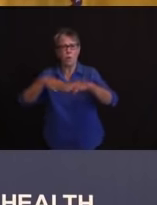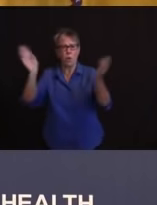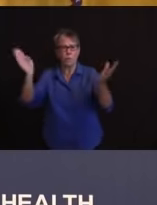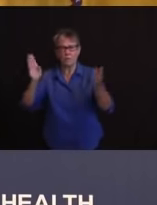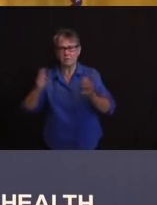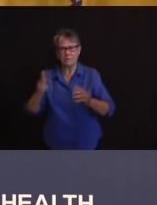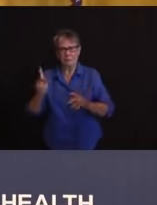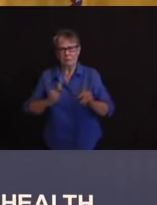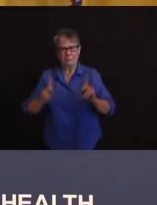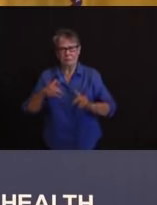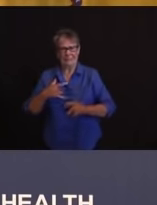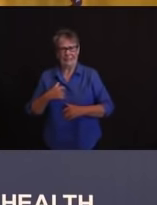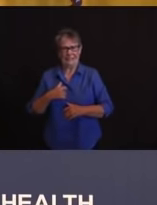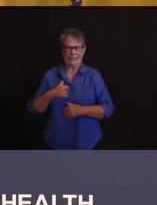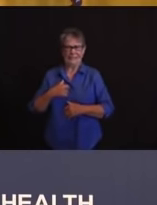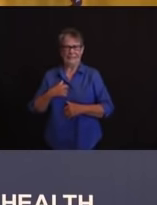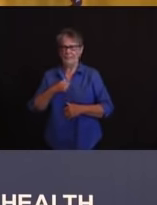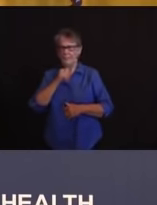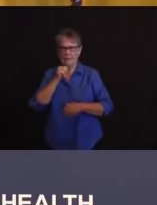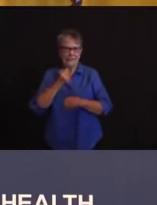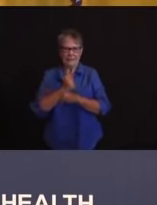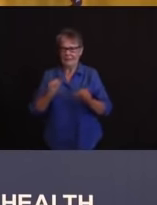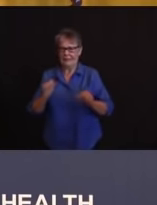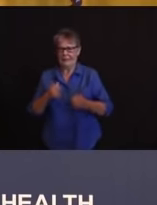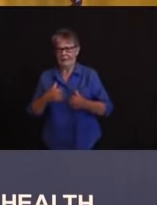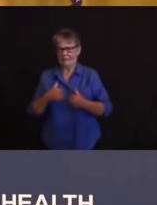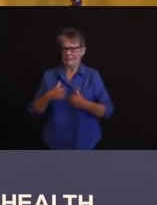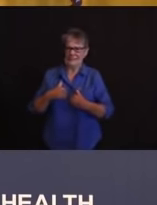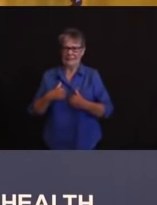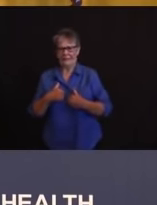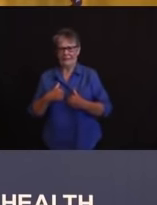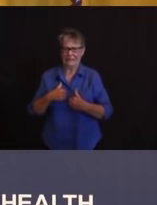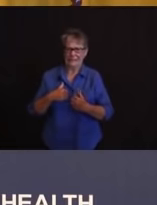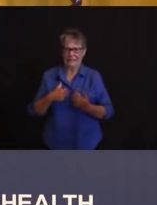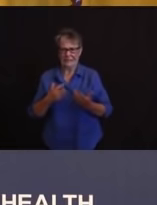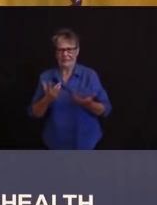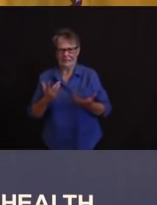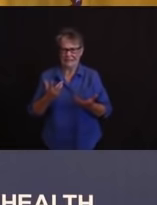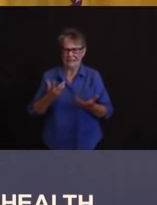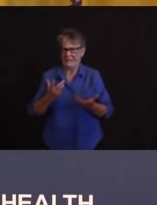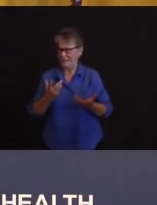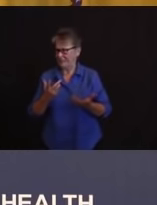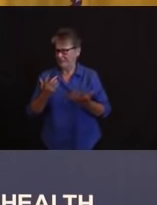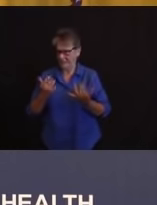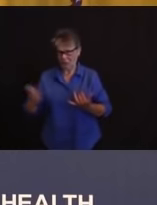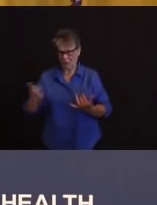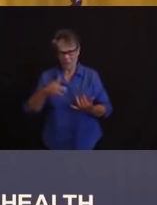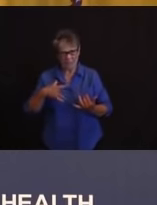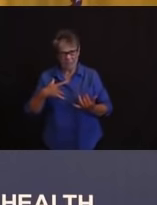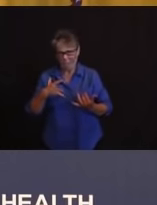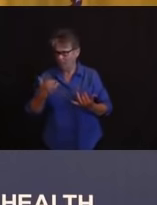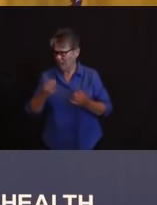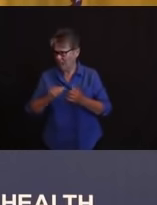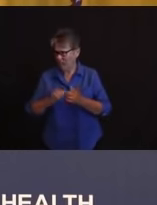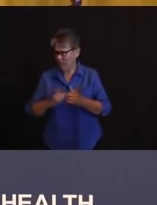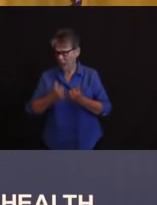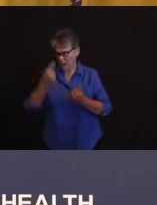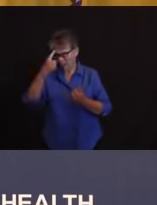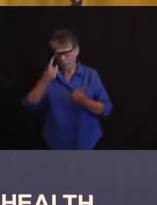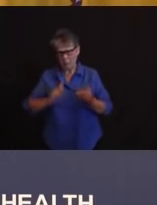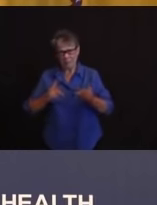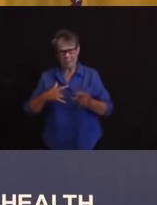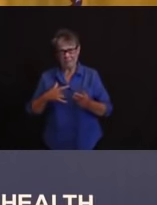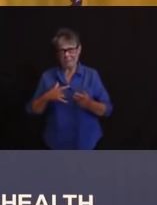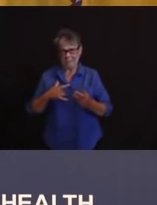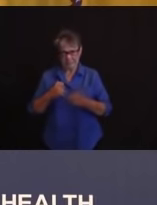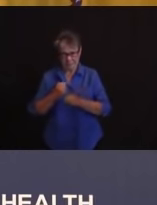mass transit now if there are no measures to keep riders apart? Thank you. Thank you. I didn't say good afternoon at the